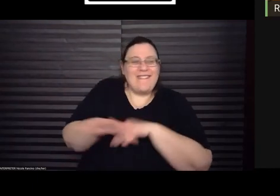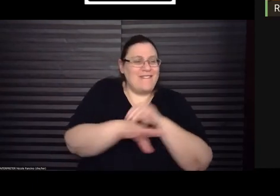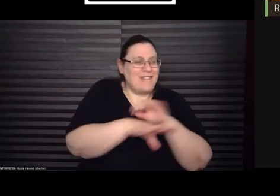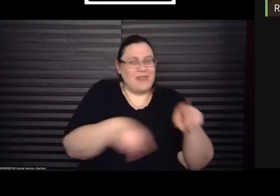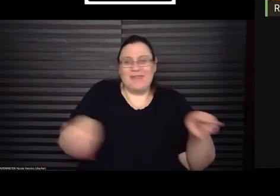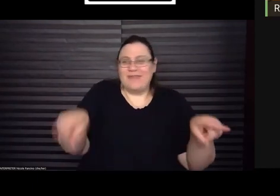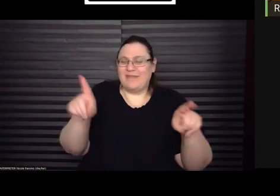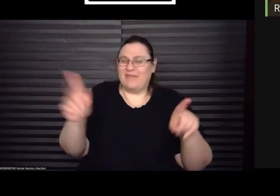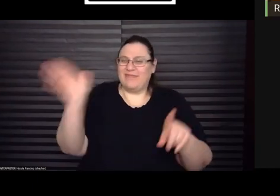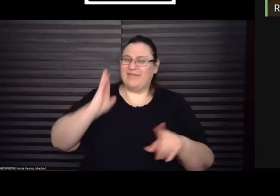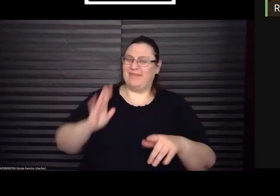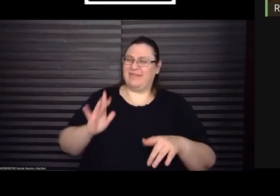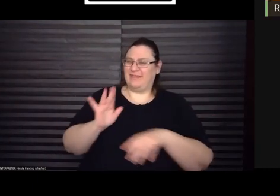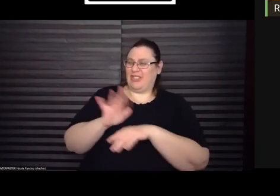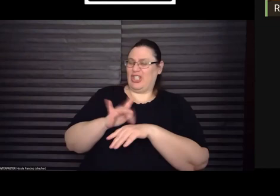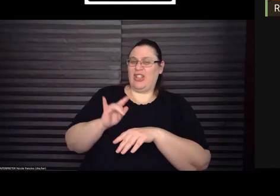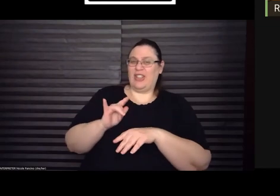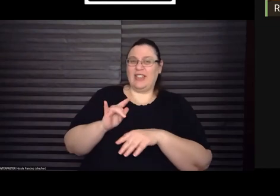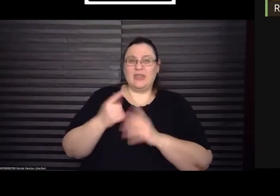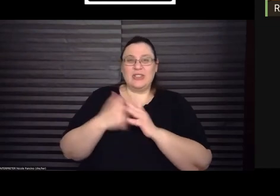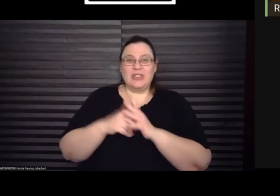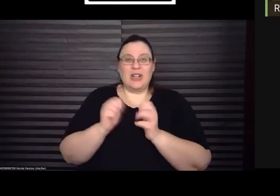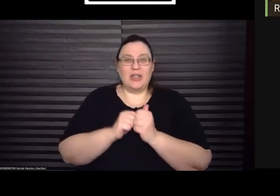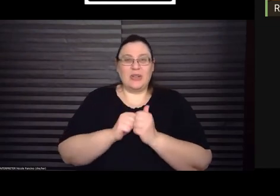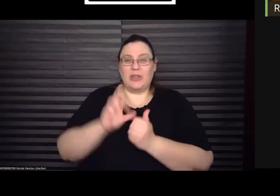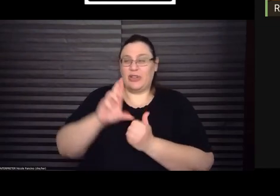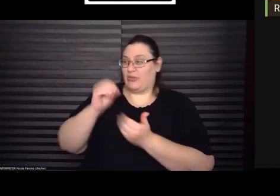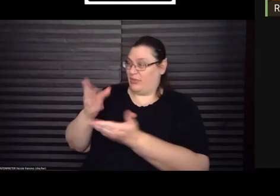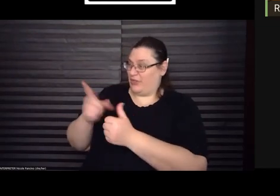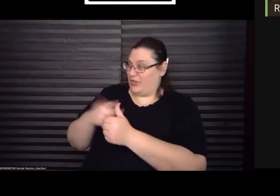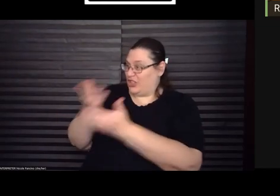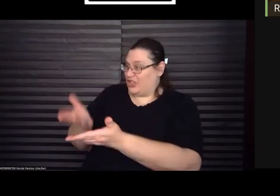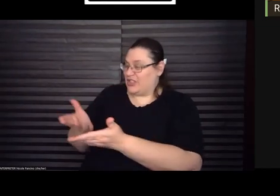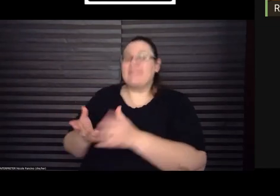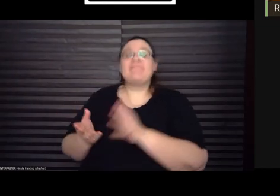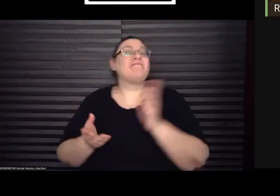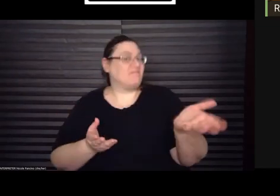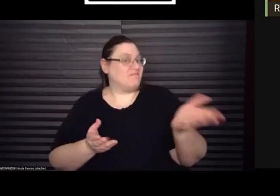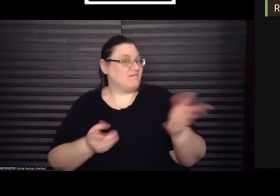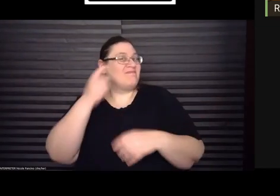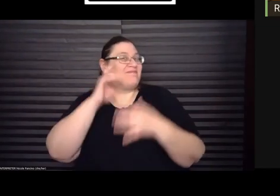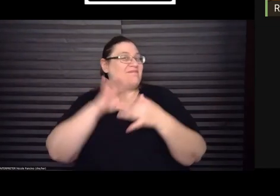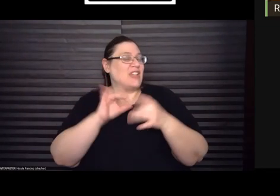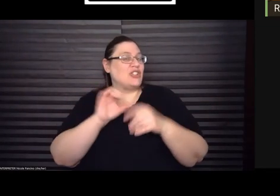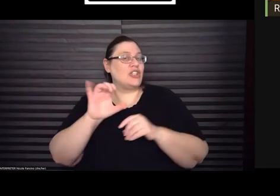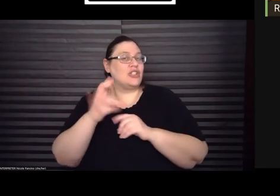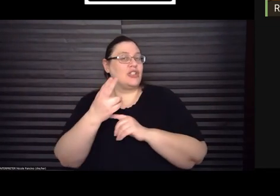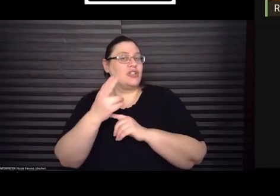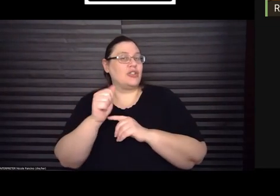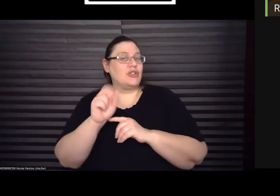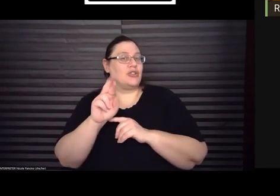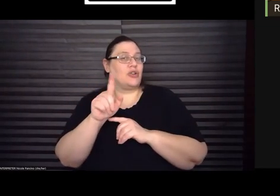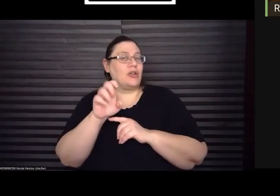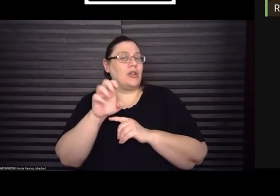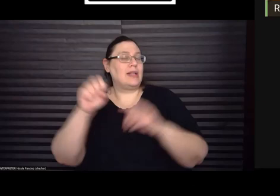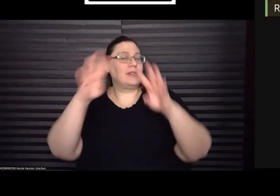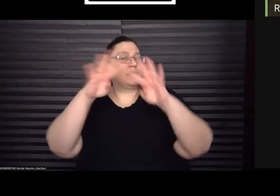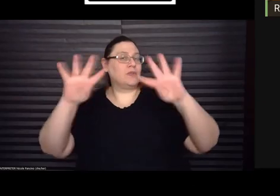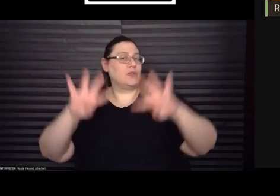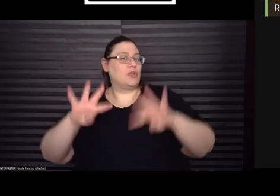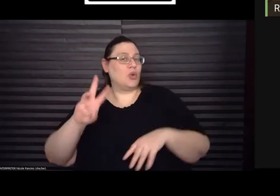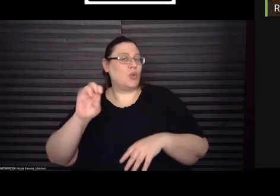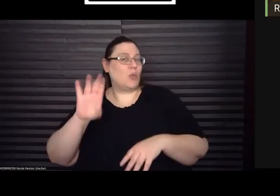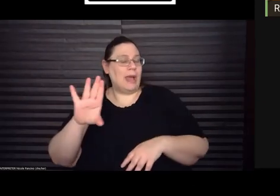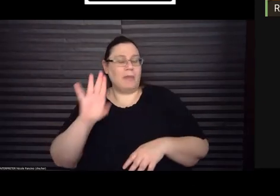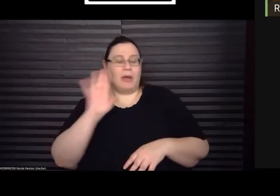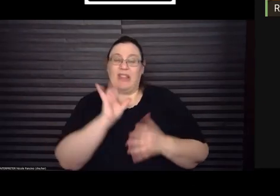influenced you early on. And Ruth, we'll start with you on this one. Sure. Well, you mentioned Charlotte's Web. I mean, that is, you know, mm-hmm.